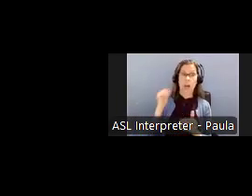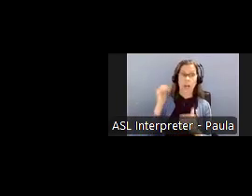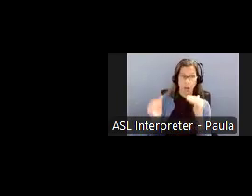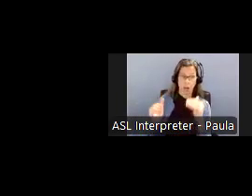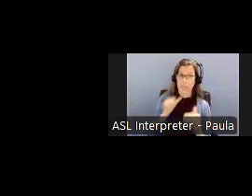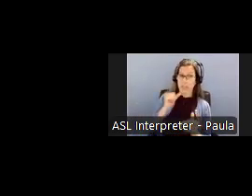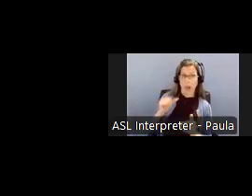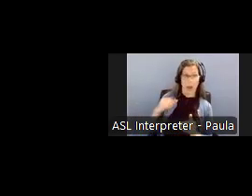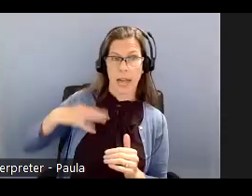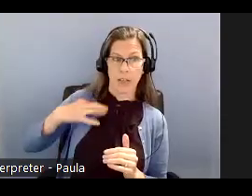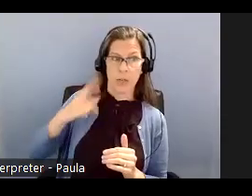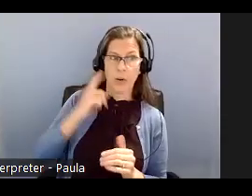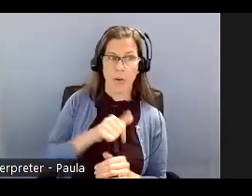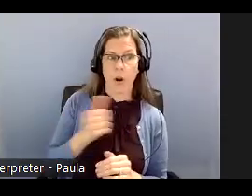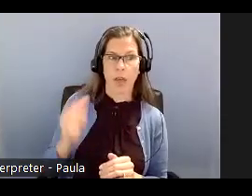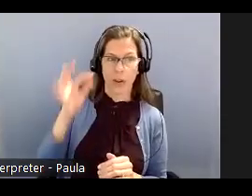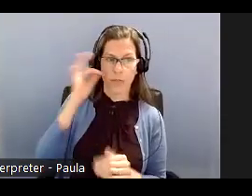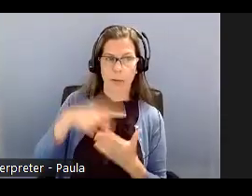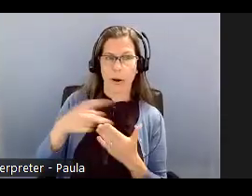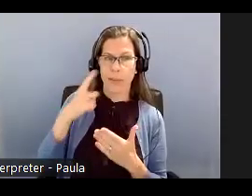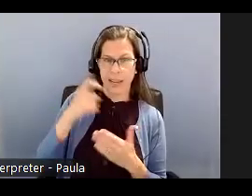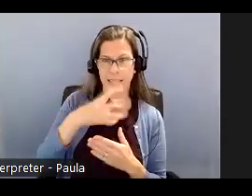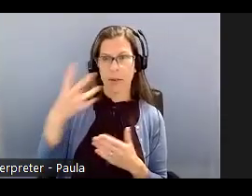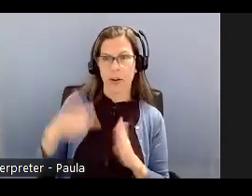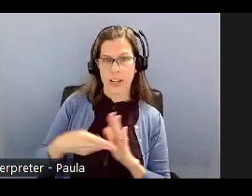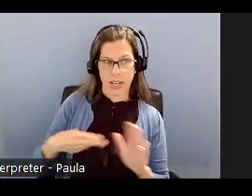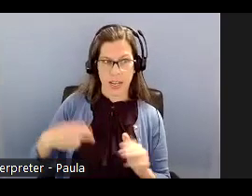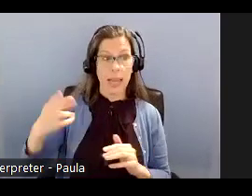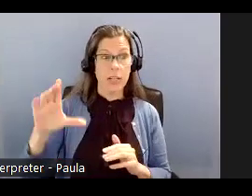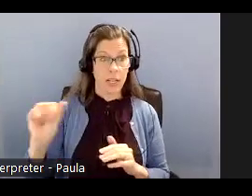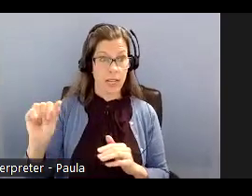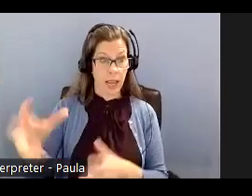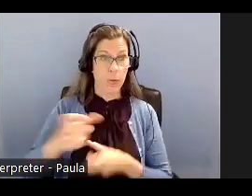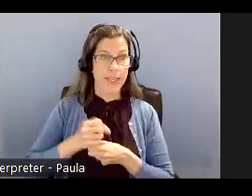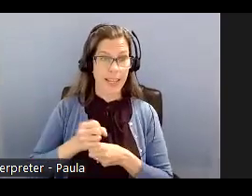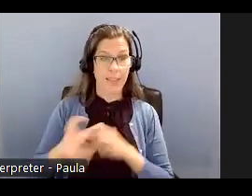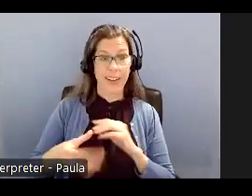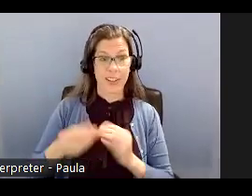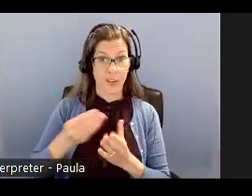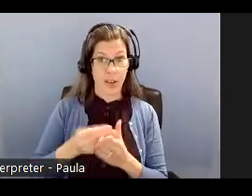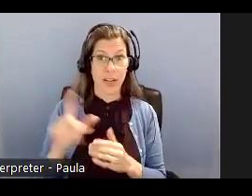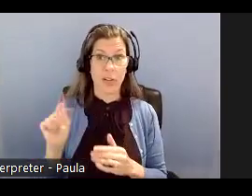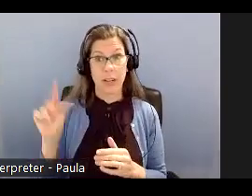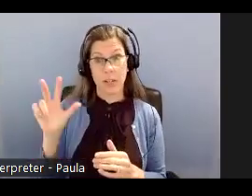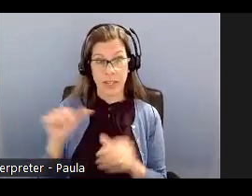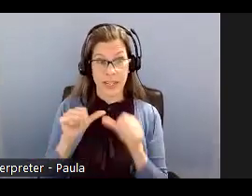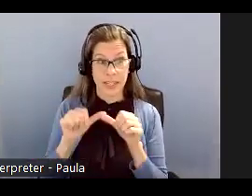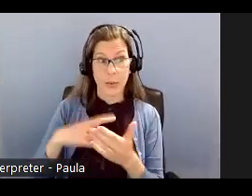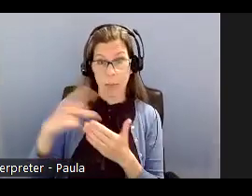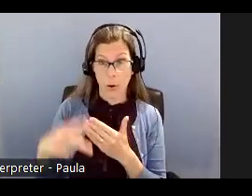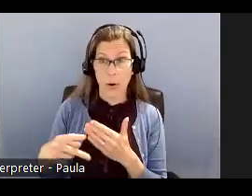to their immigration status. So HCA received additional fundings in 2023 to continue with the